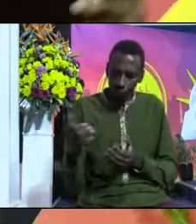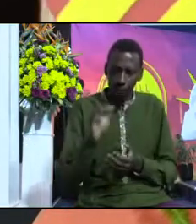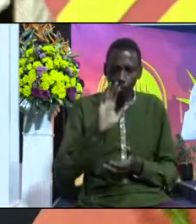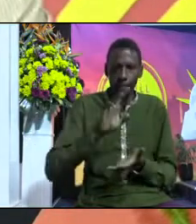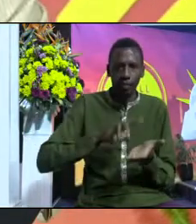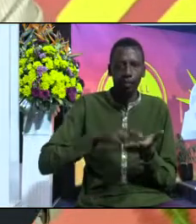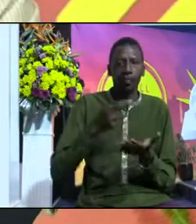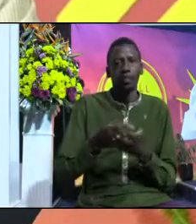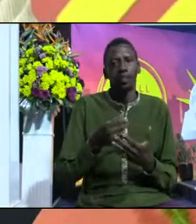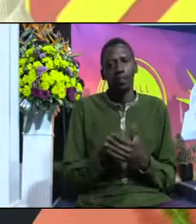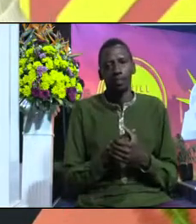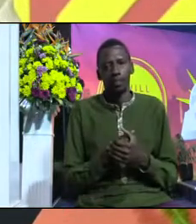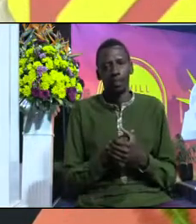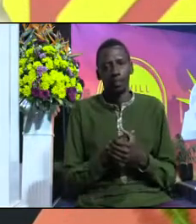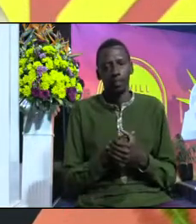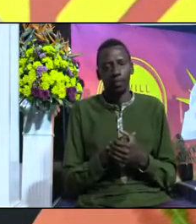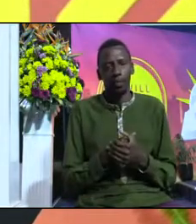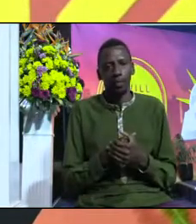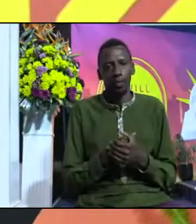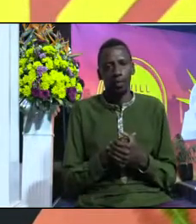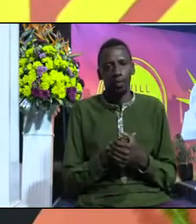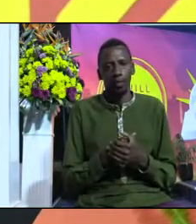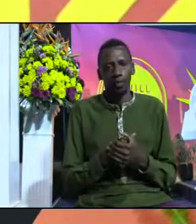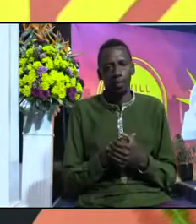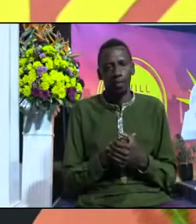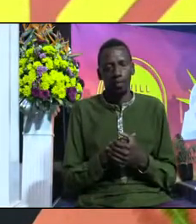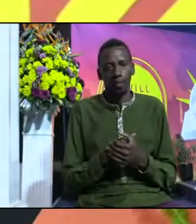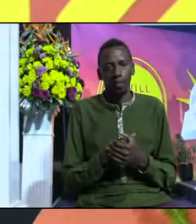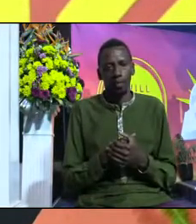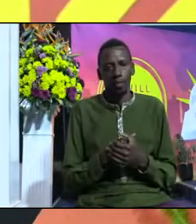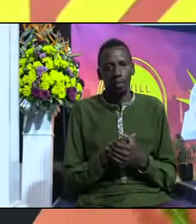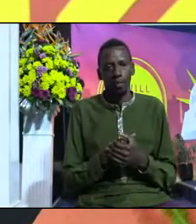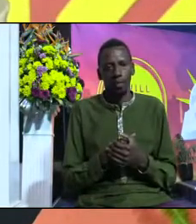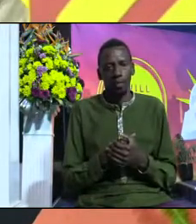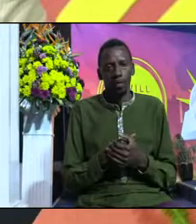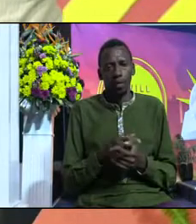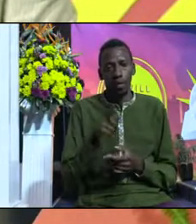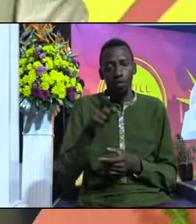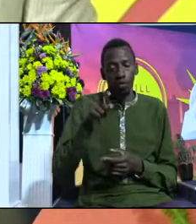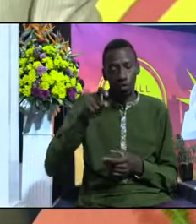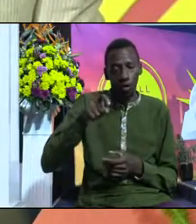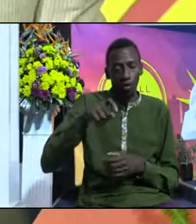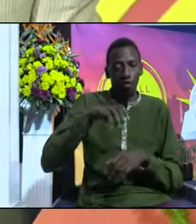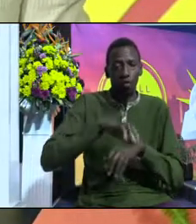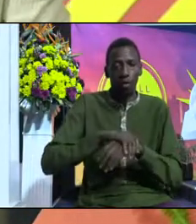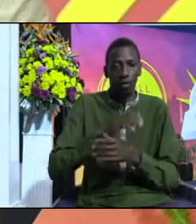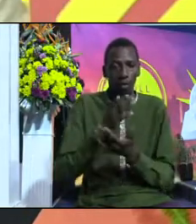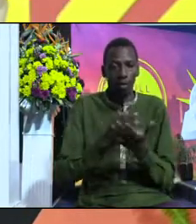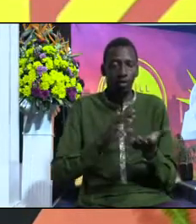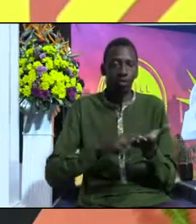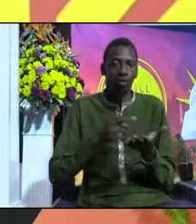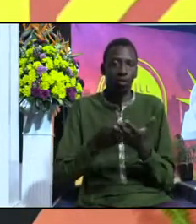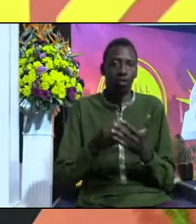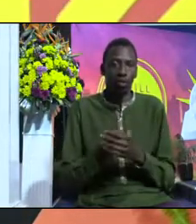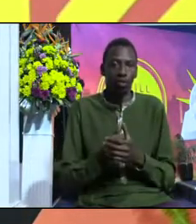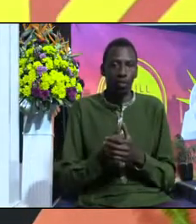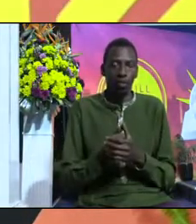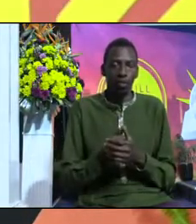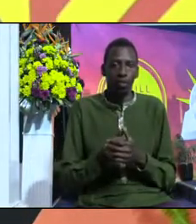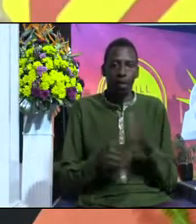your resources. And you've got to get some resources.